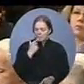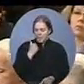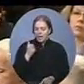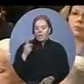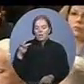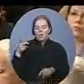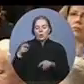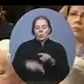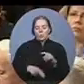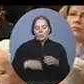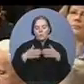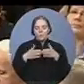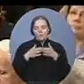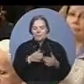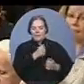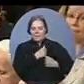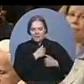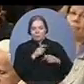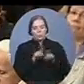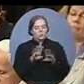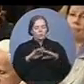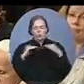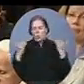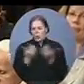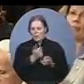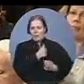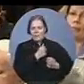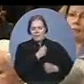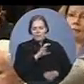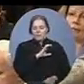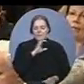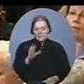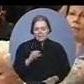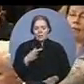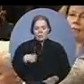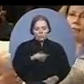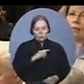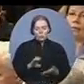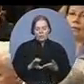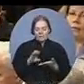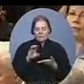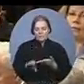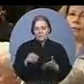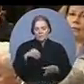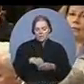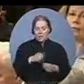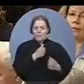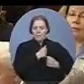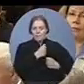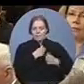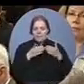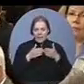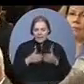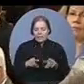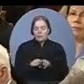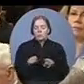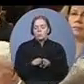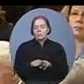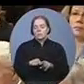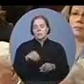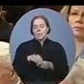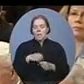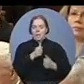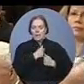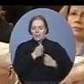but our entire Canadian Forces. We're investing in the Navy, Mr. Speaker. We're investing in the Canadian Forces in unprecedented numbers. $40